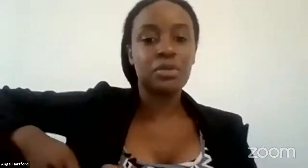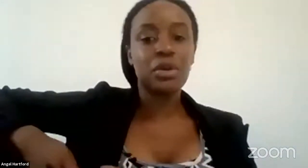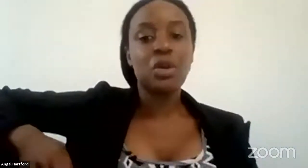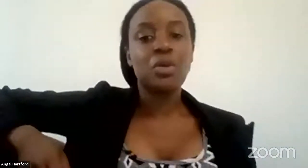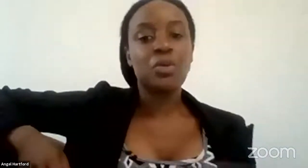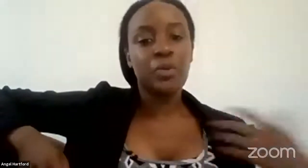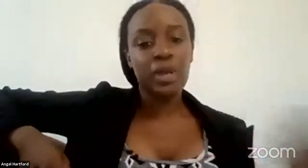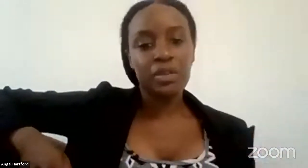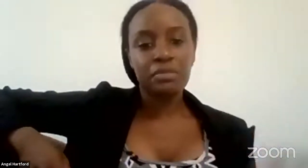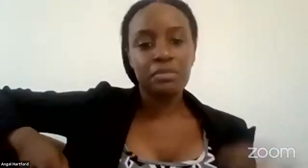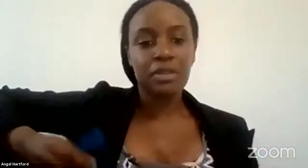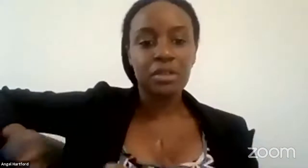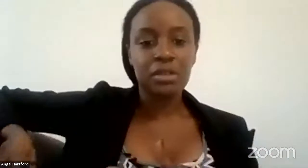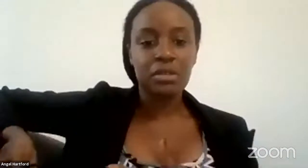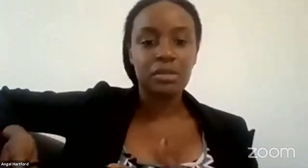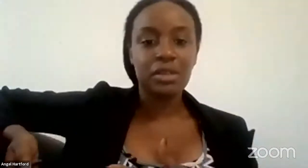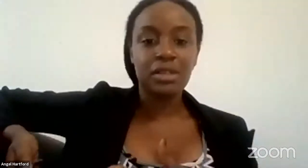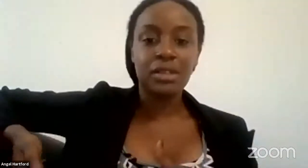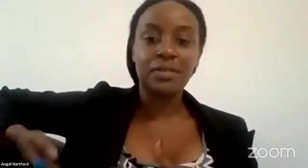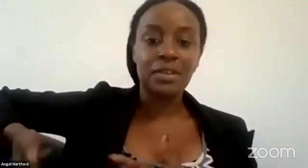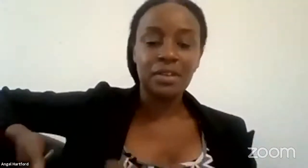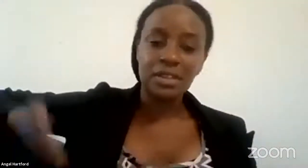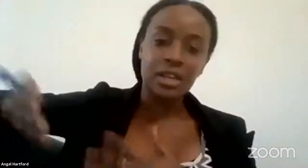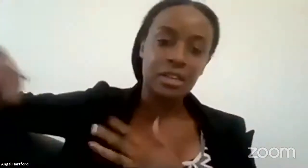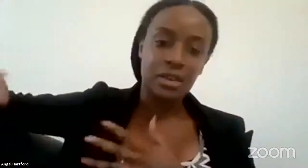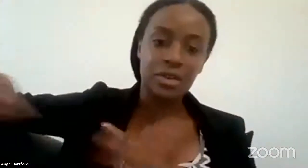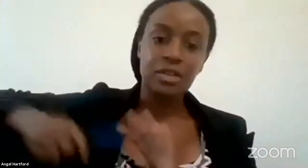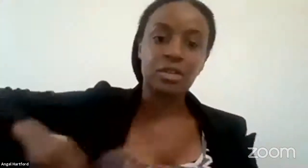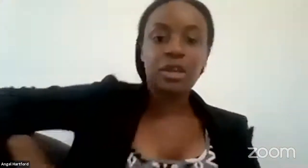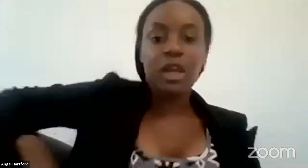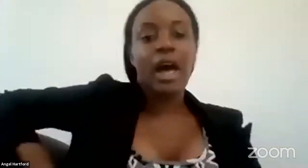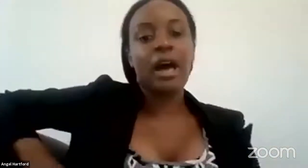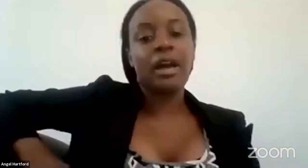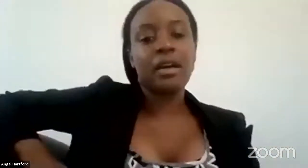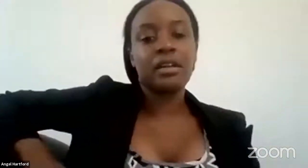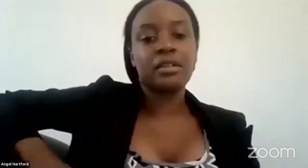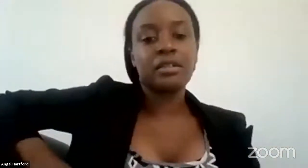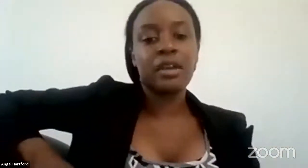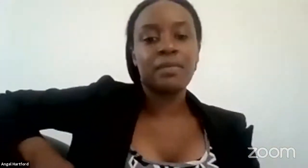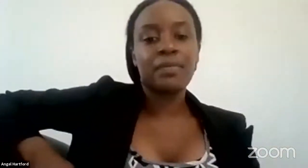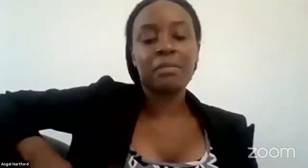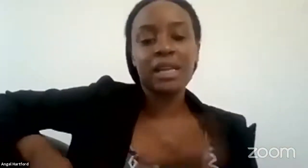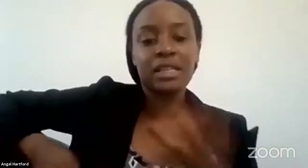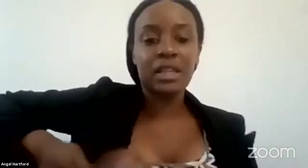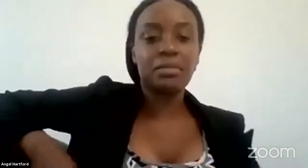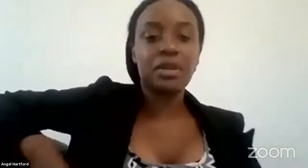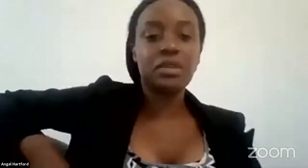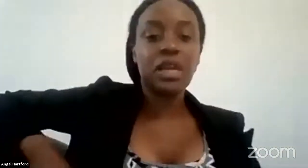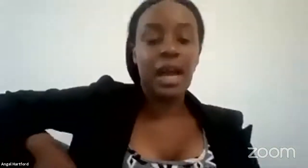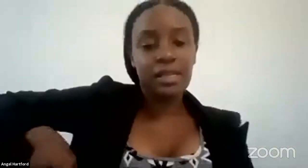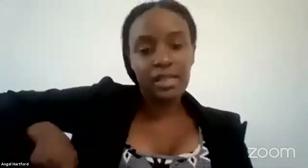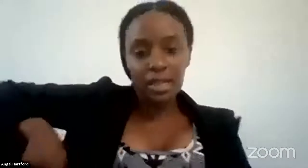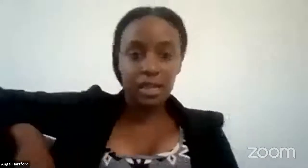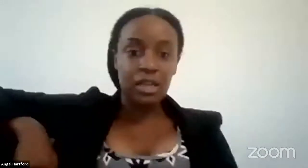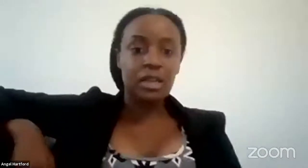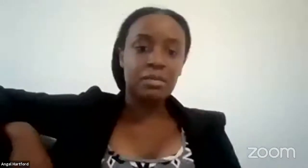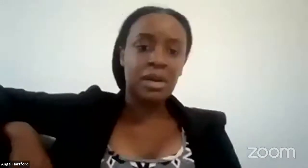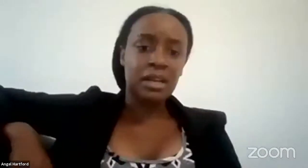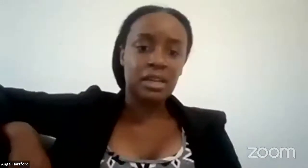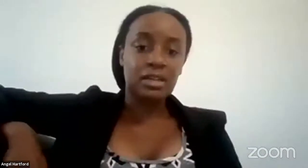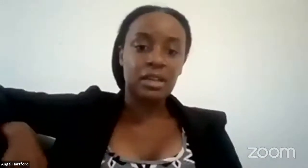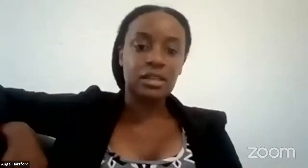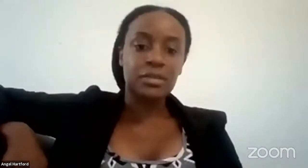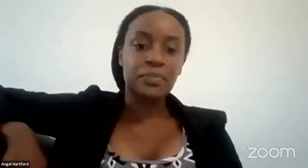would you reach by 2021 and so on and so on. And I'm asking that because I see the need in